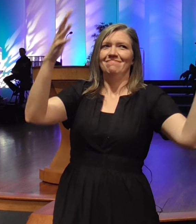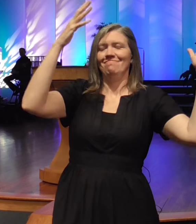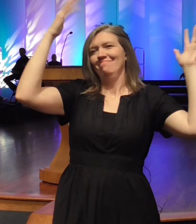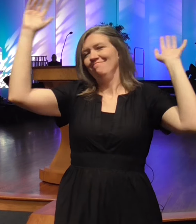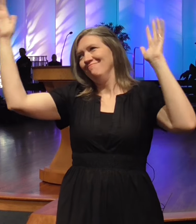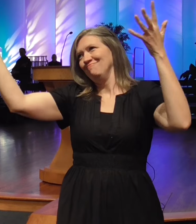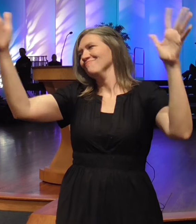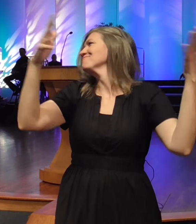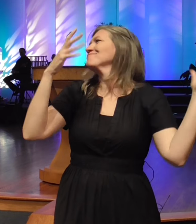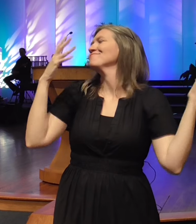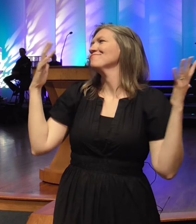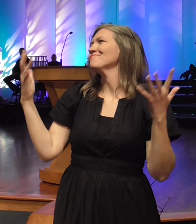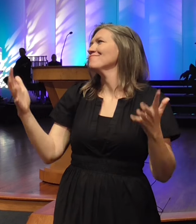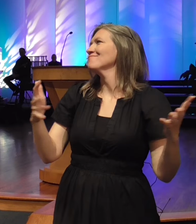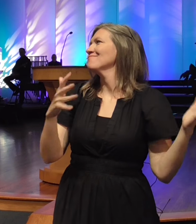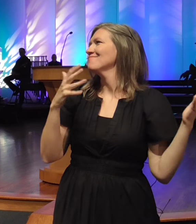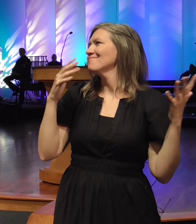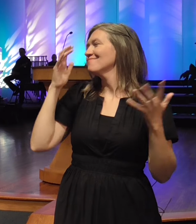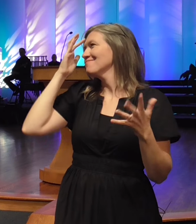them.